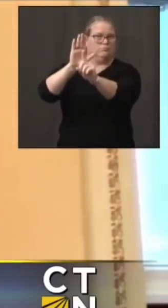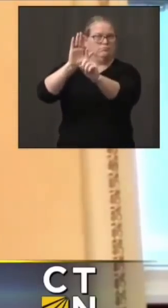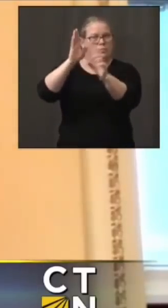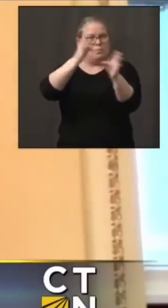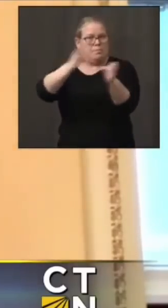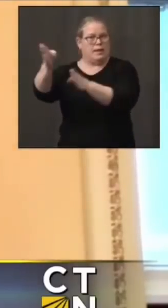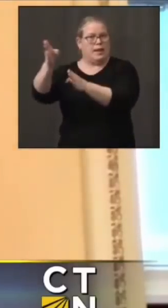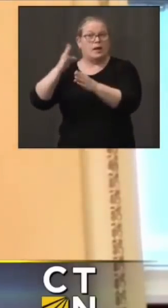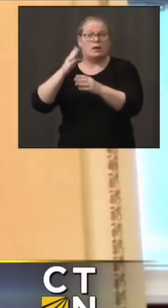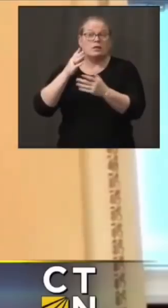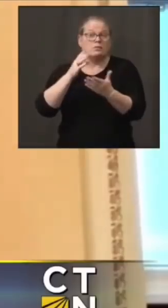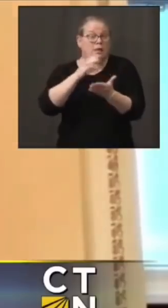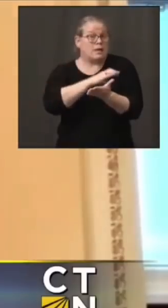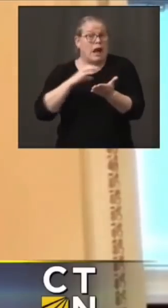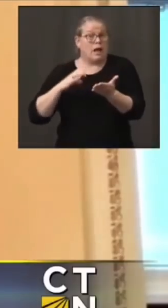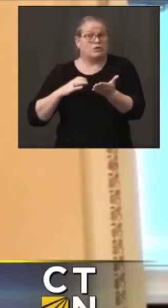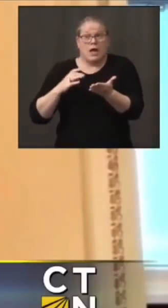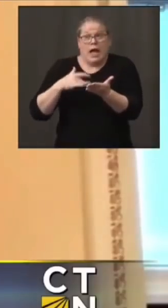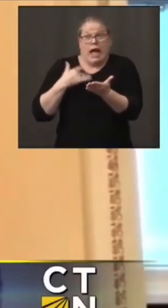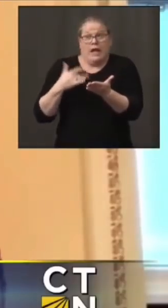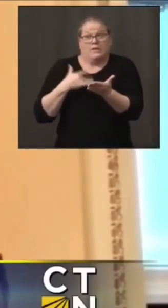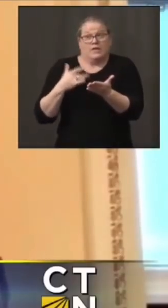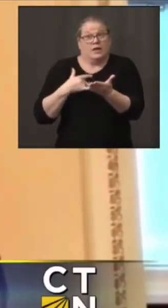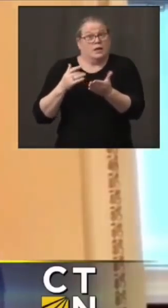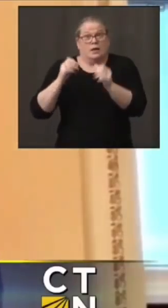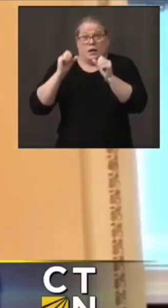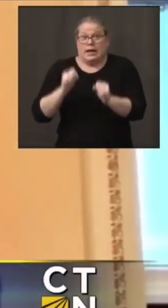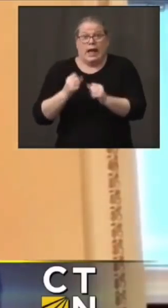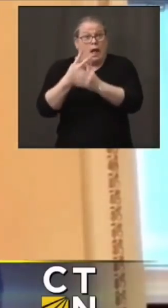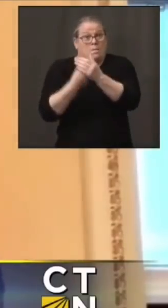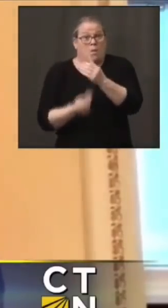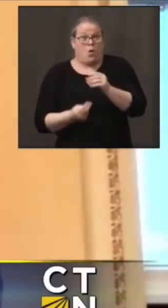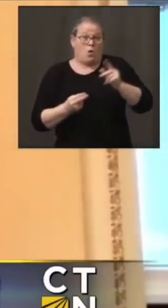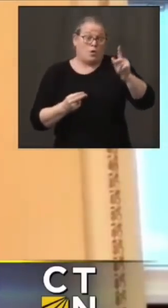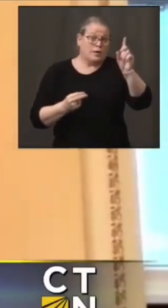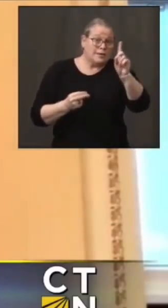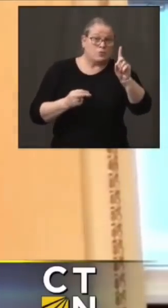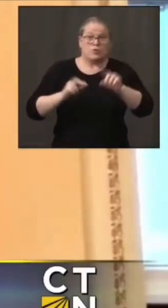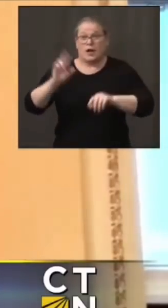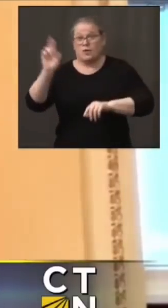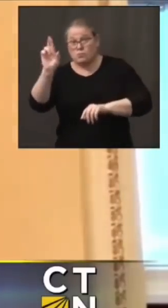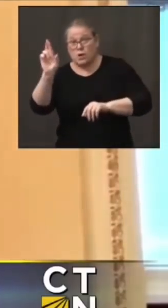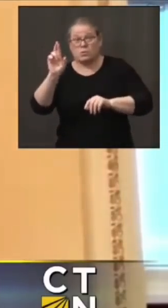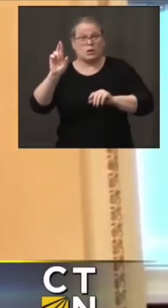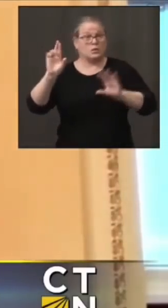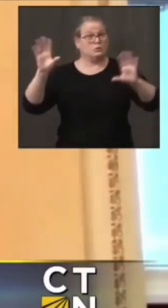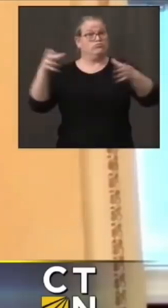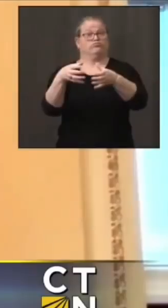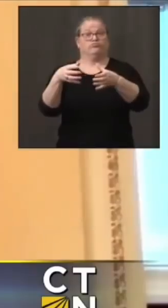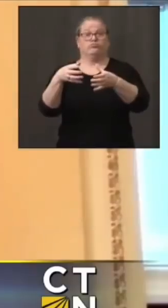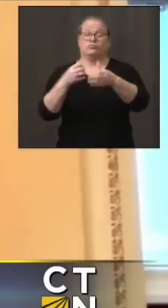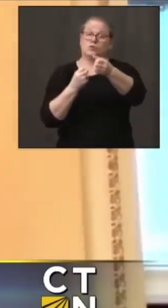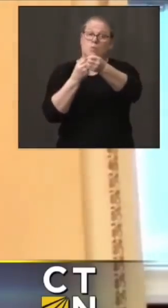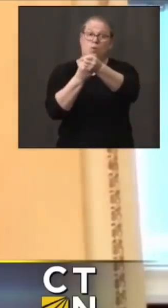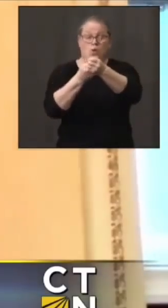Congress. And I think there's opportunity for bipartisan support on infrastructure as we move forward.